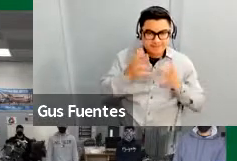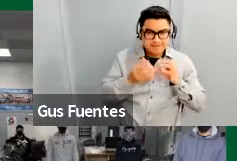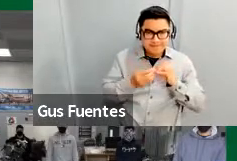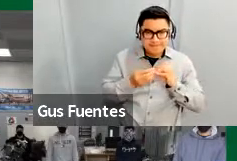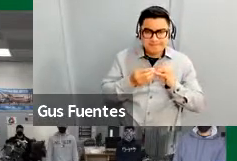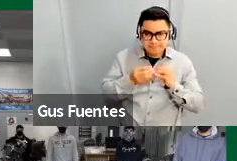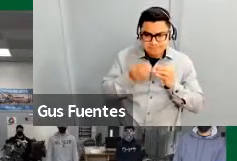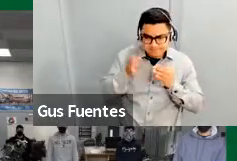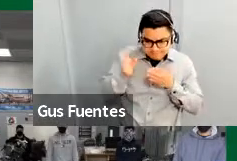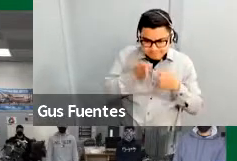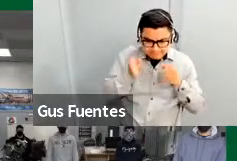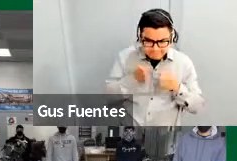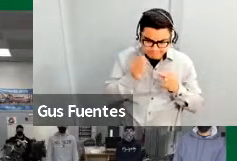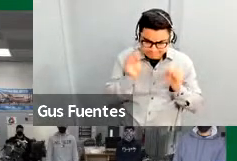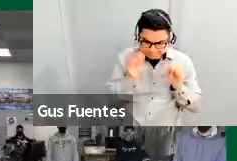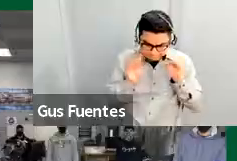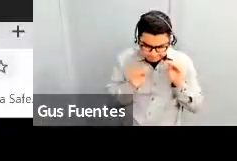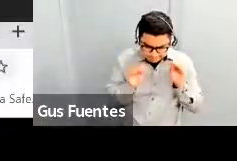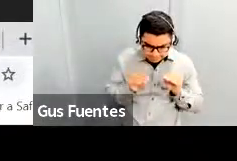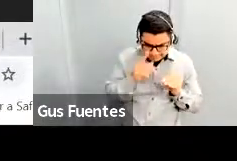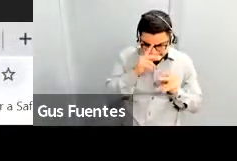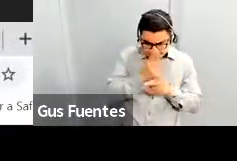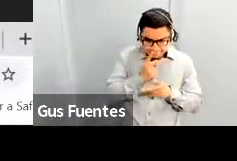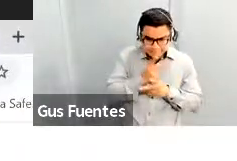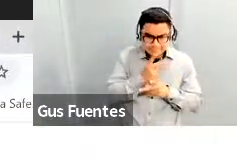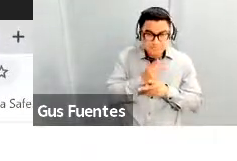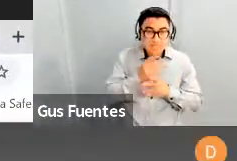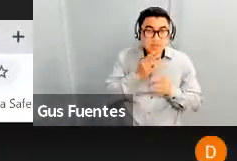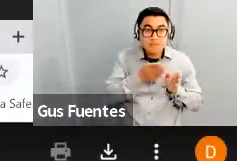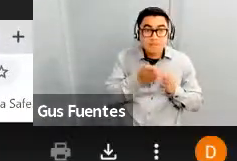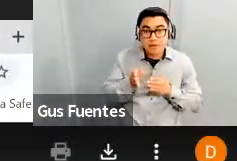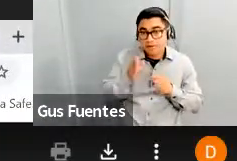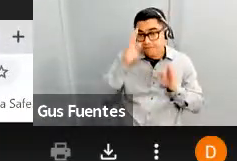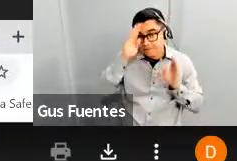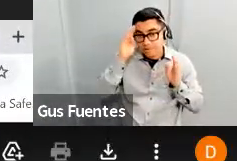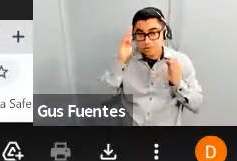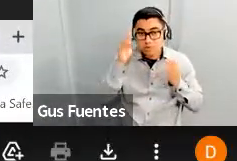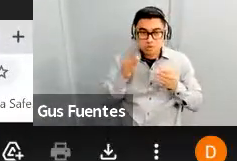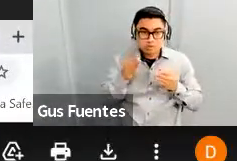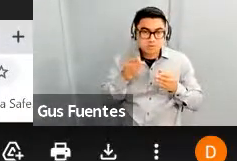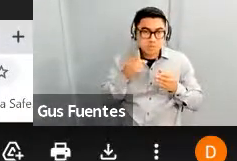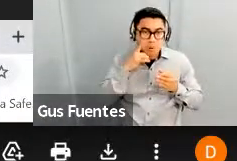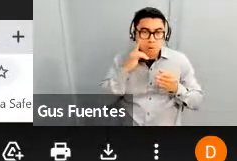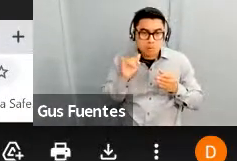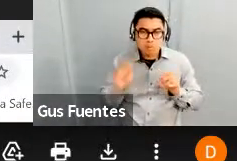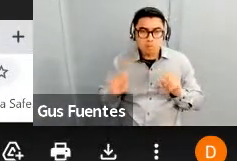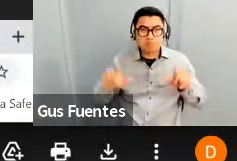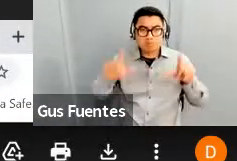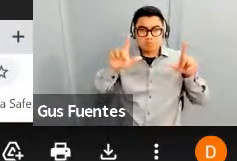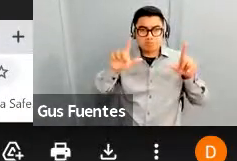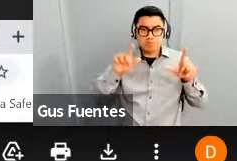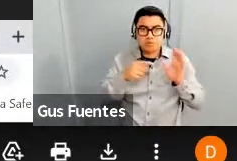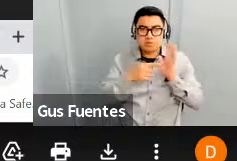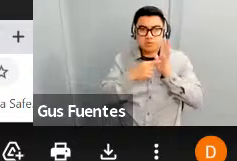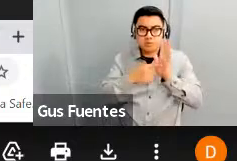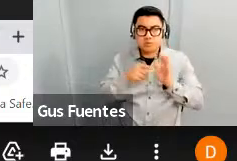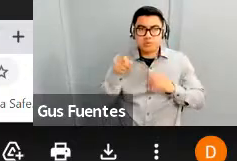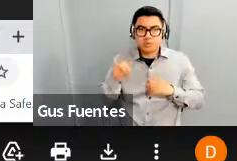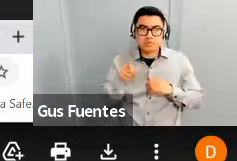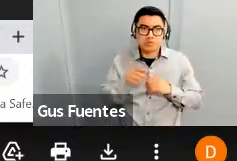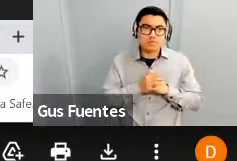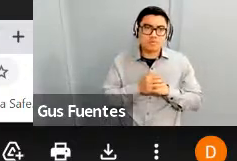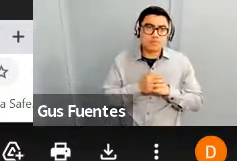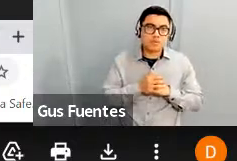create this strategic plan focus. And I'm going to share that with you real quick. So